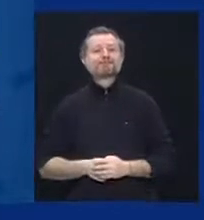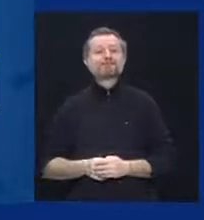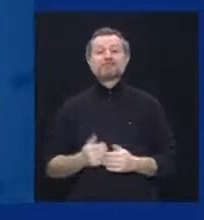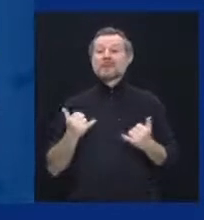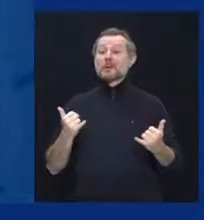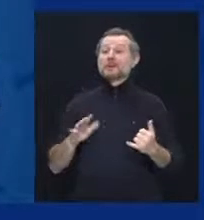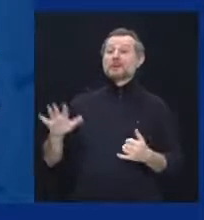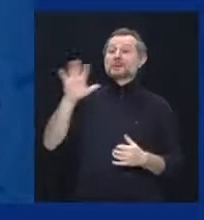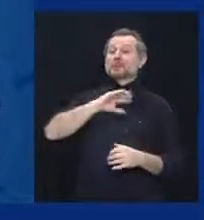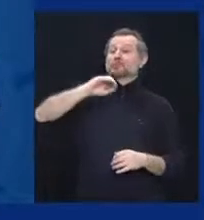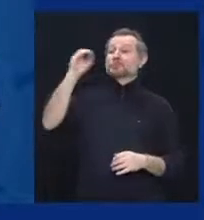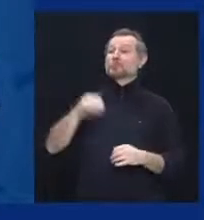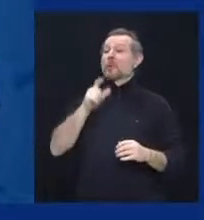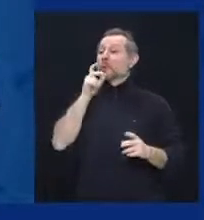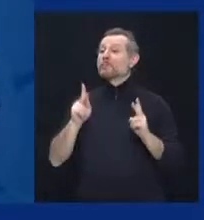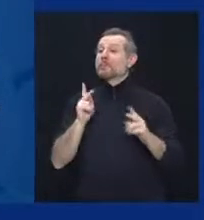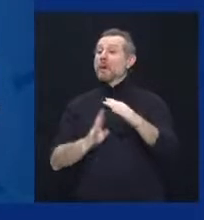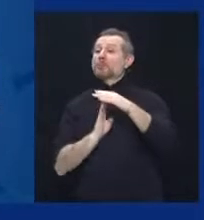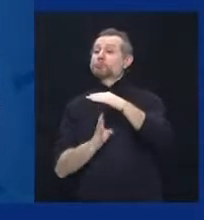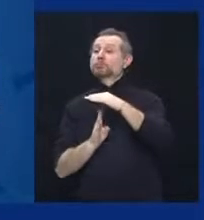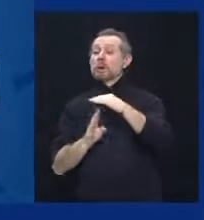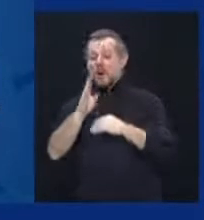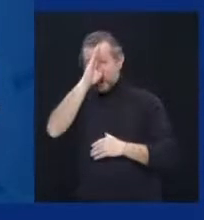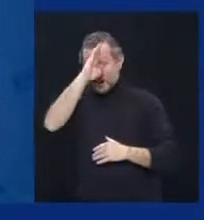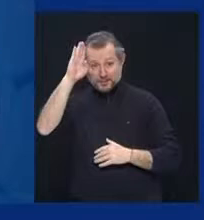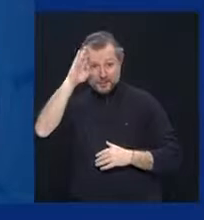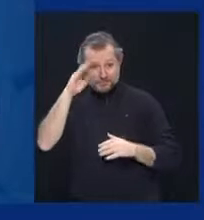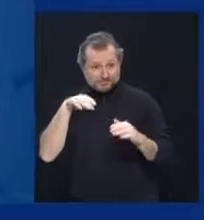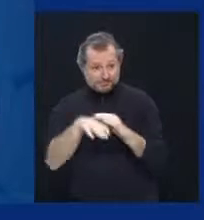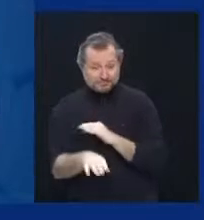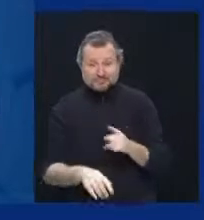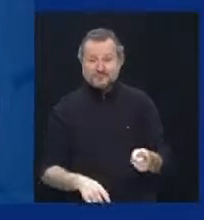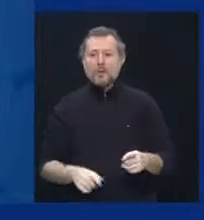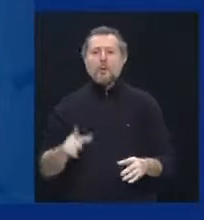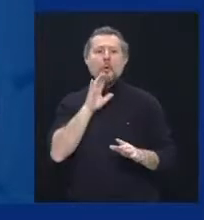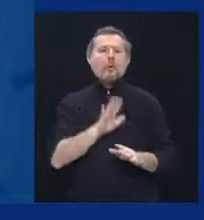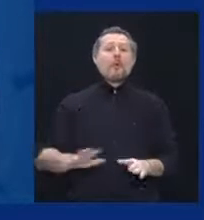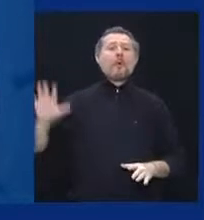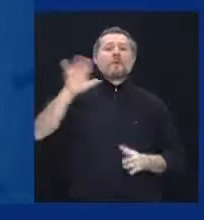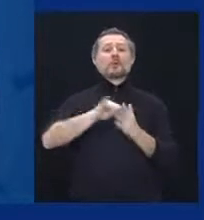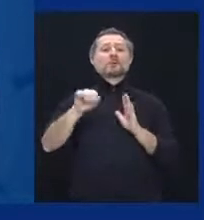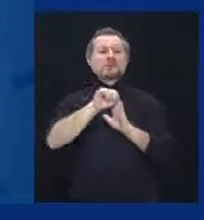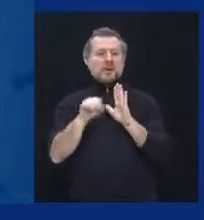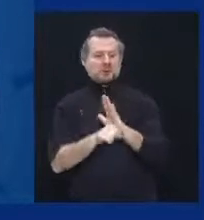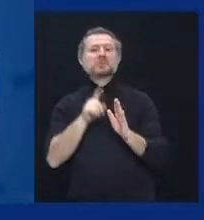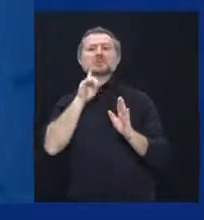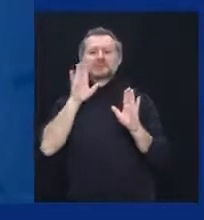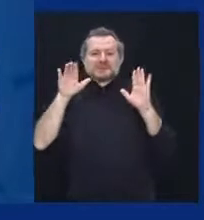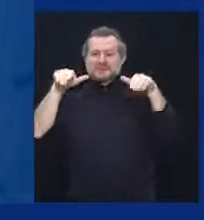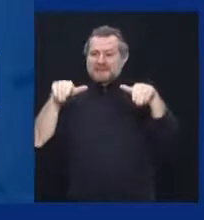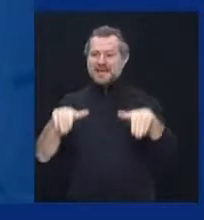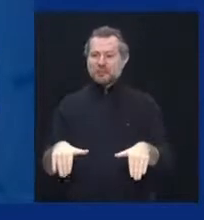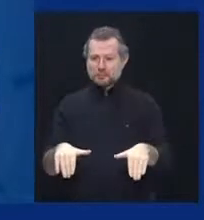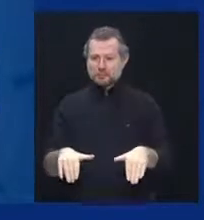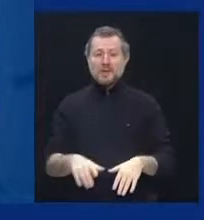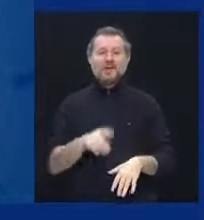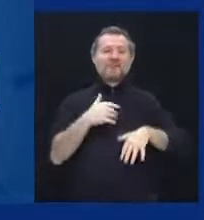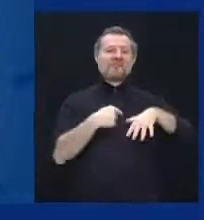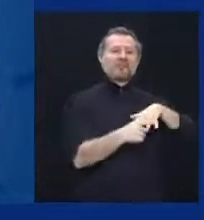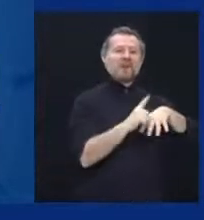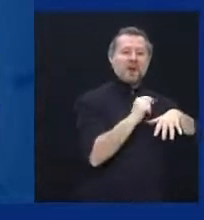people hospitalized by regions, down all across the state. Finger Lakes, Long